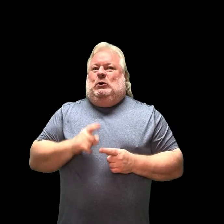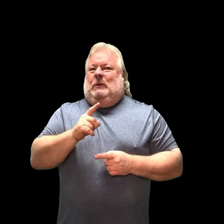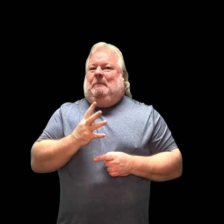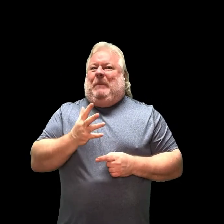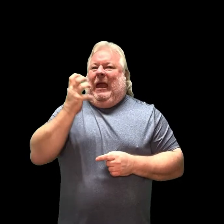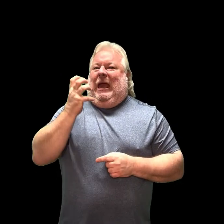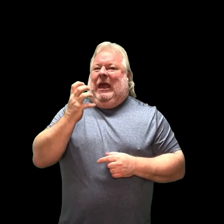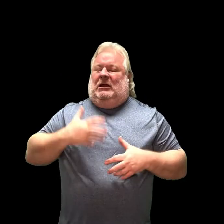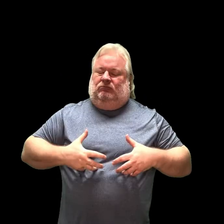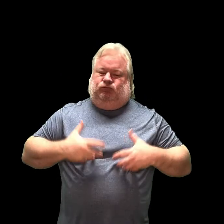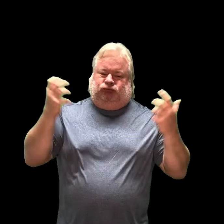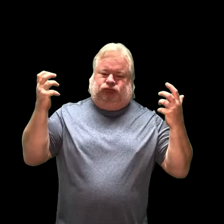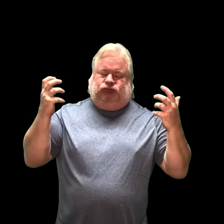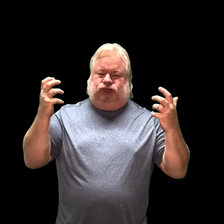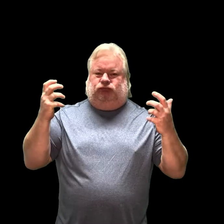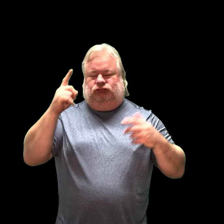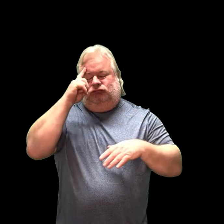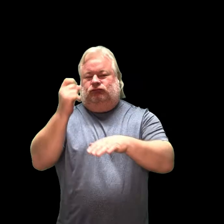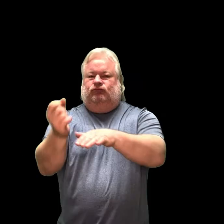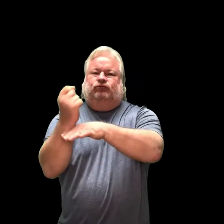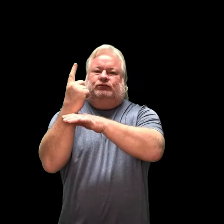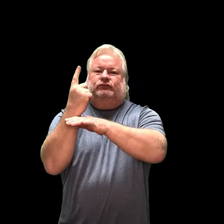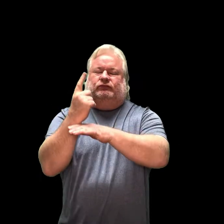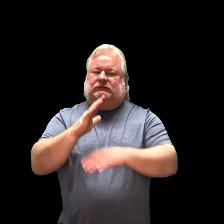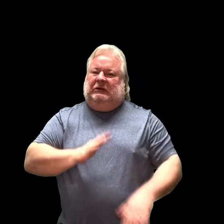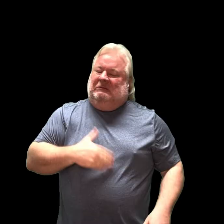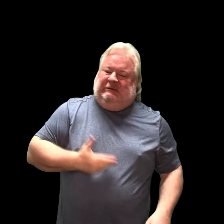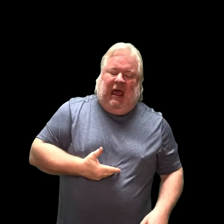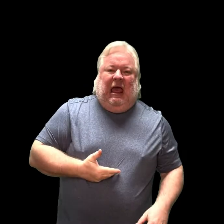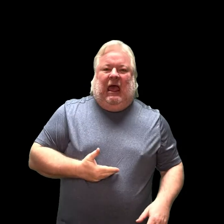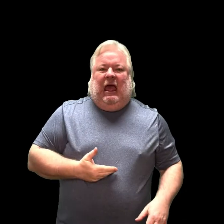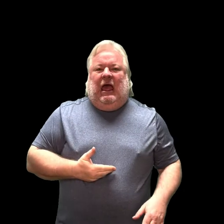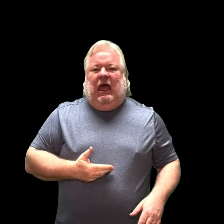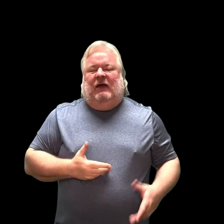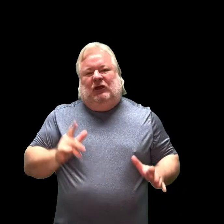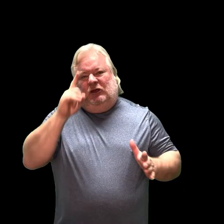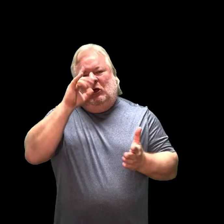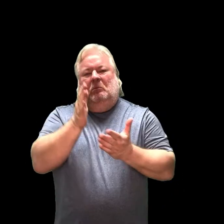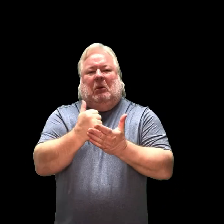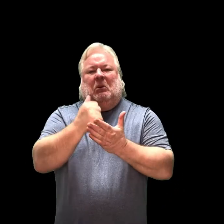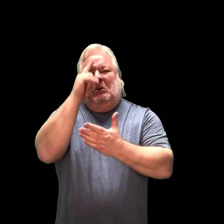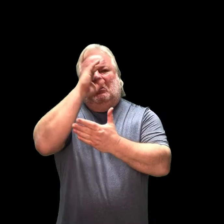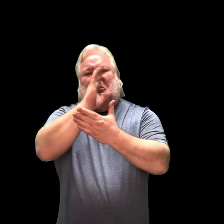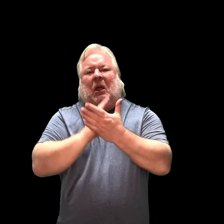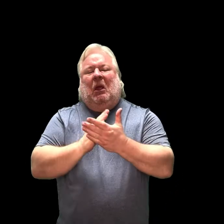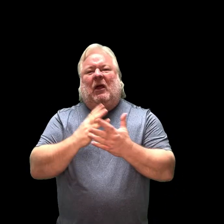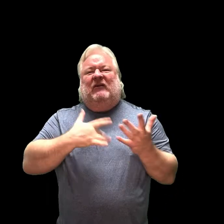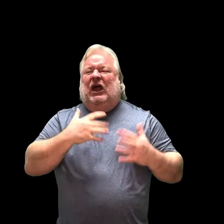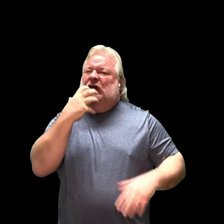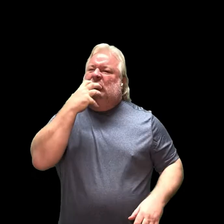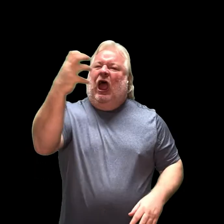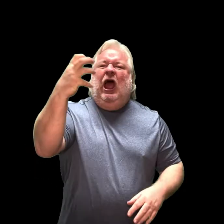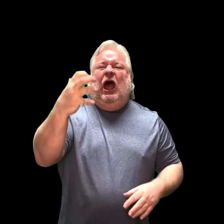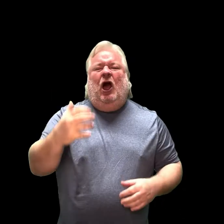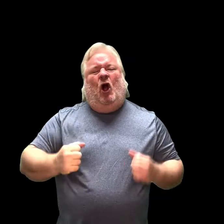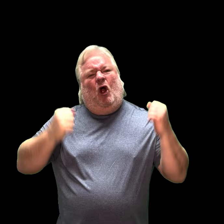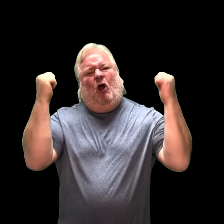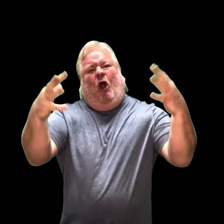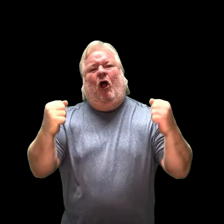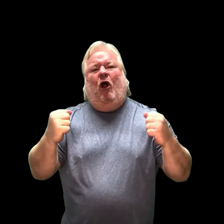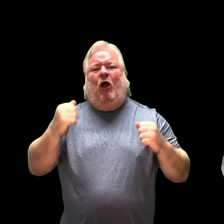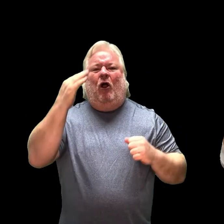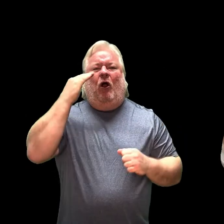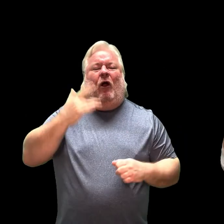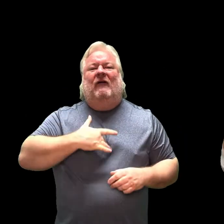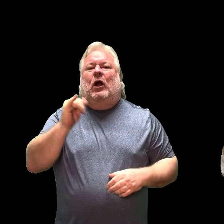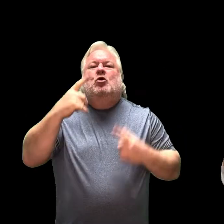are really mad or angry or upset and you feel like yelling. It may be when you're so sad